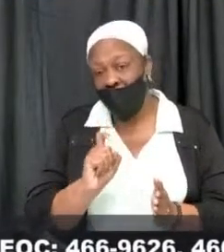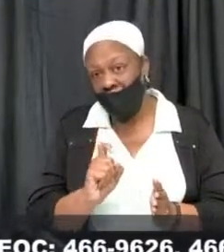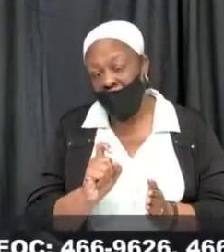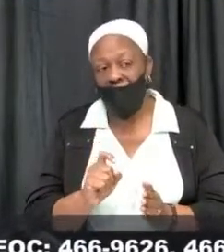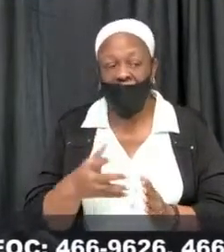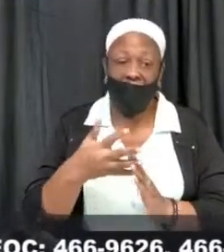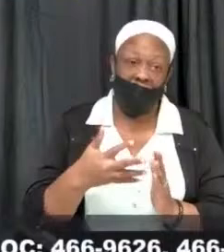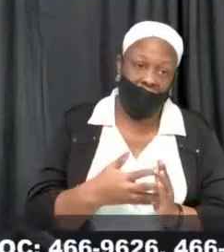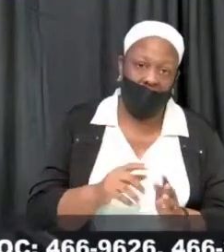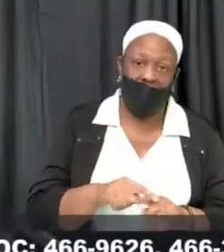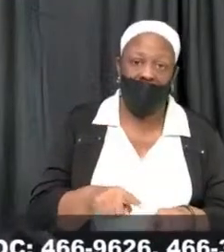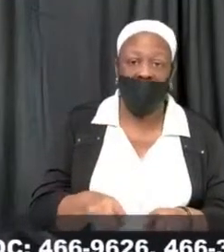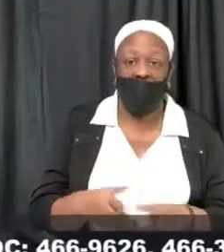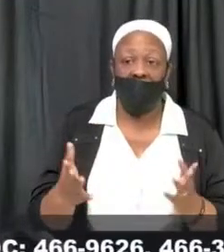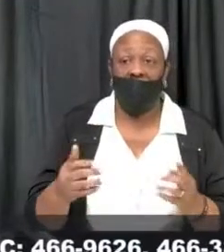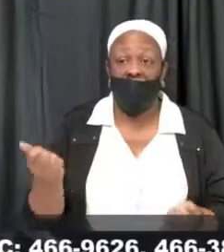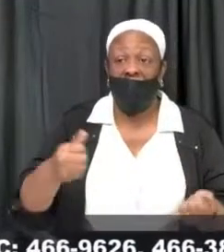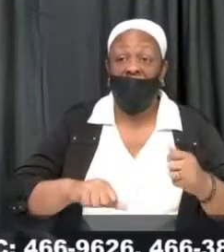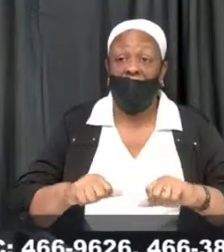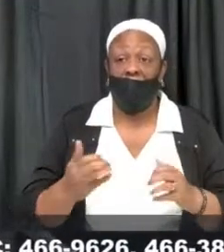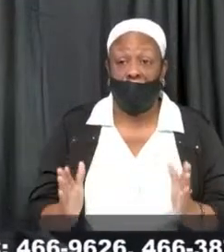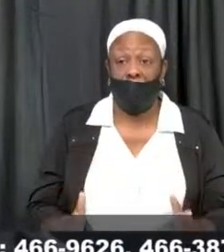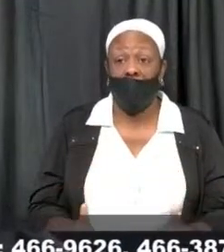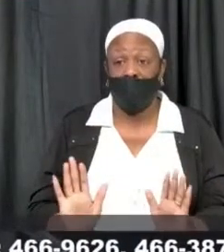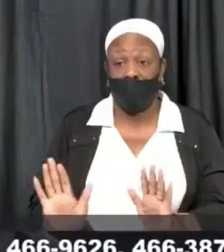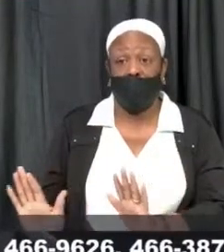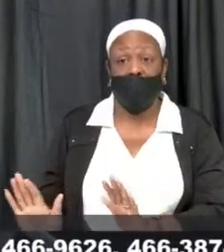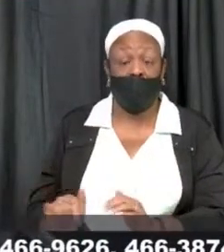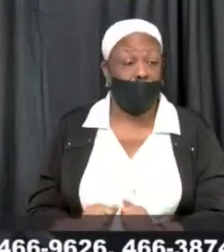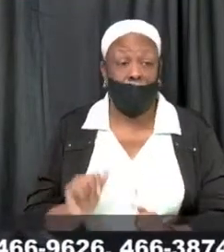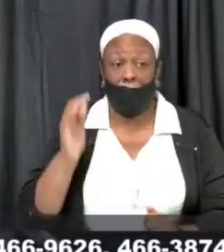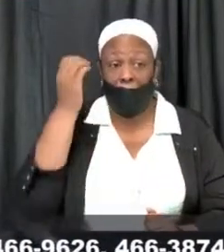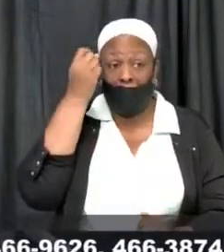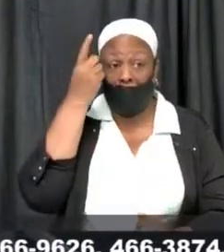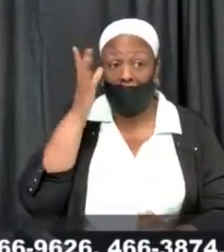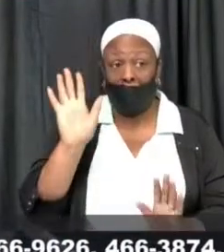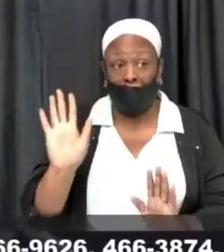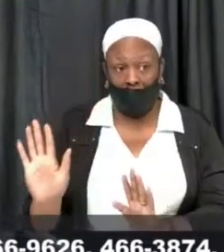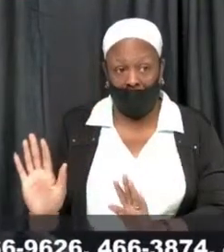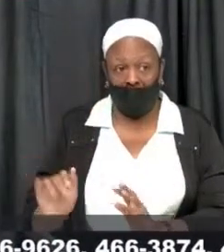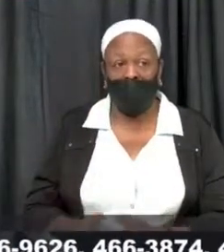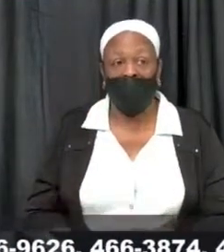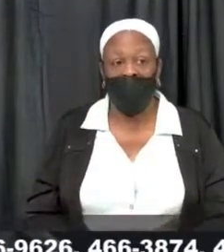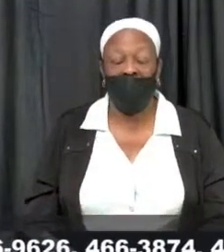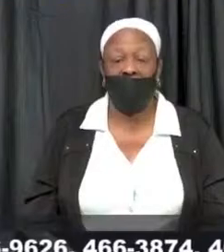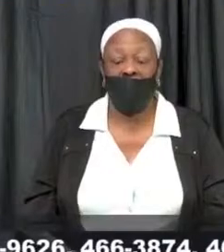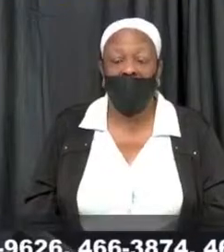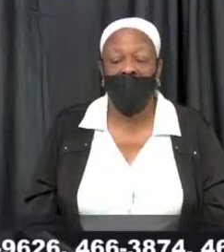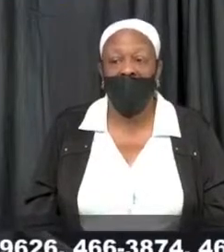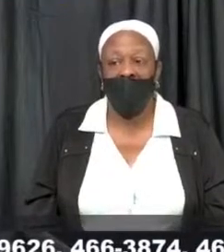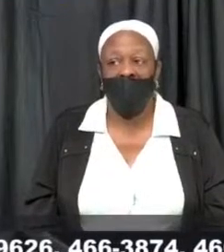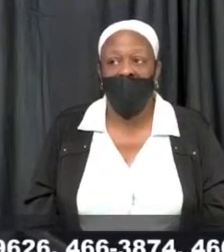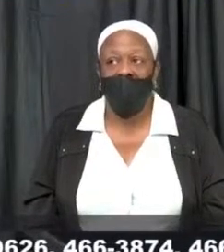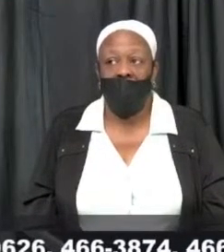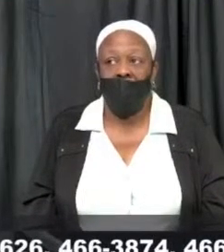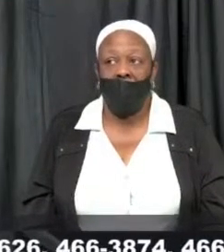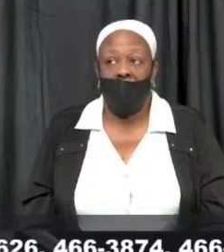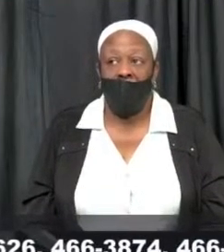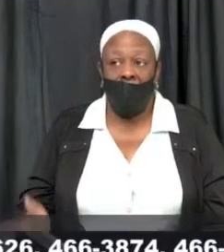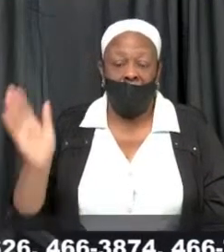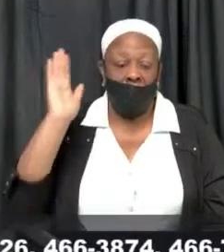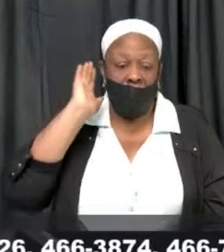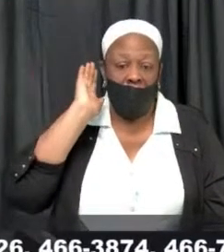Thank you, Dr. Wilkinson. This one has to do with the National Disaster Coordinator. Will there be